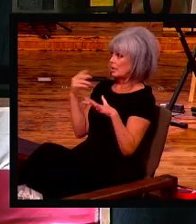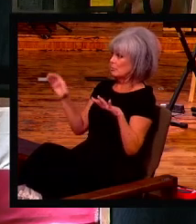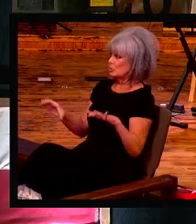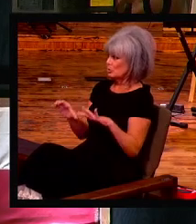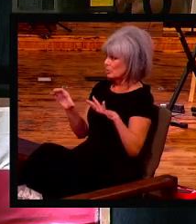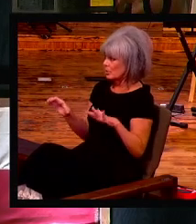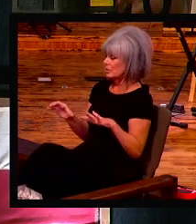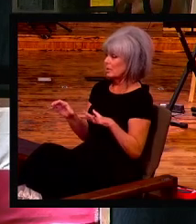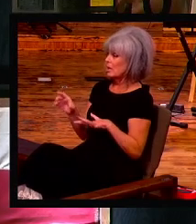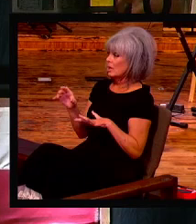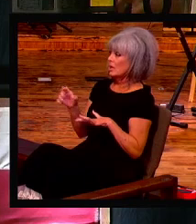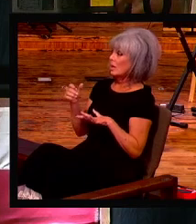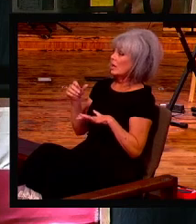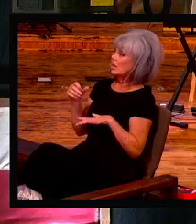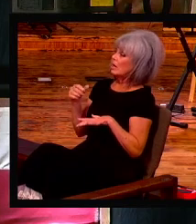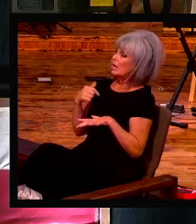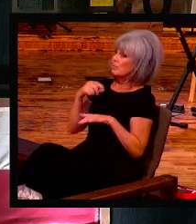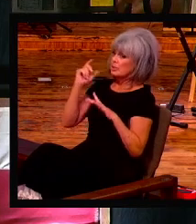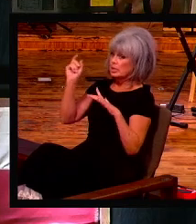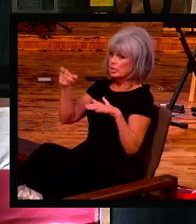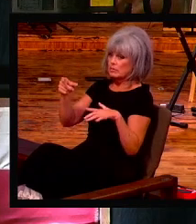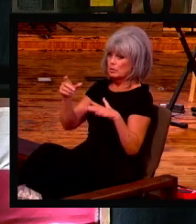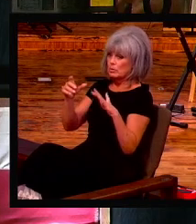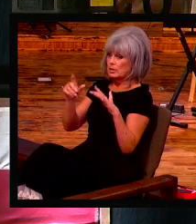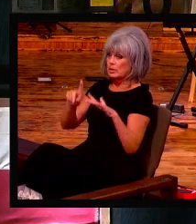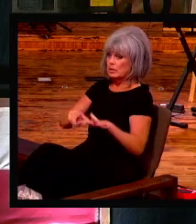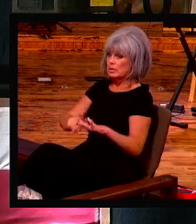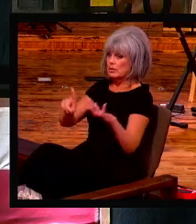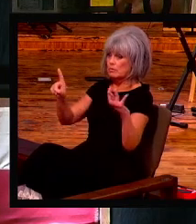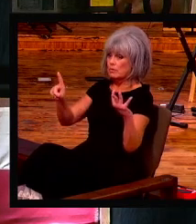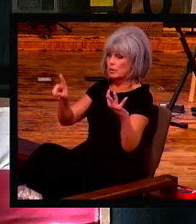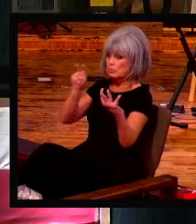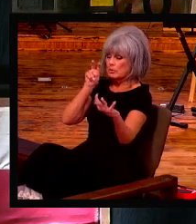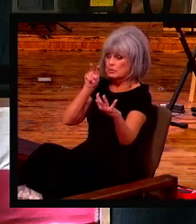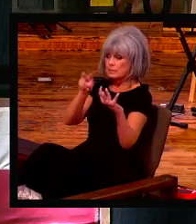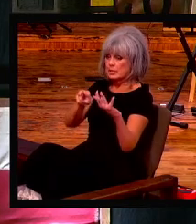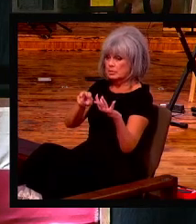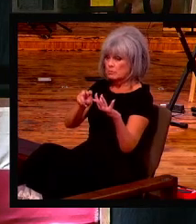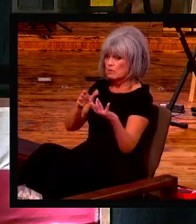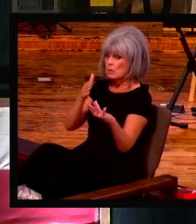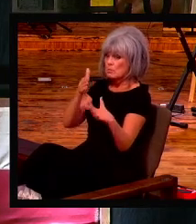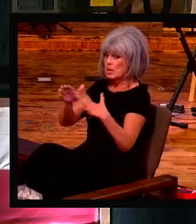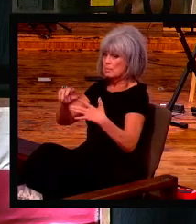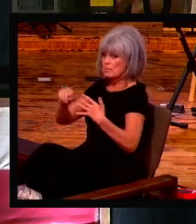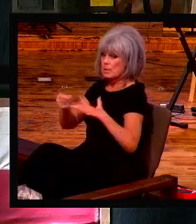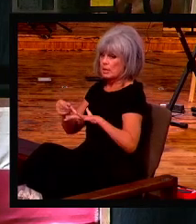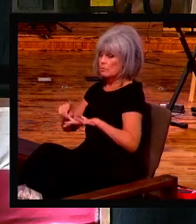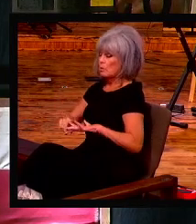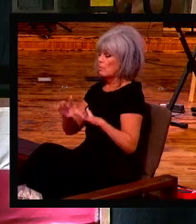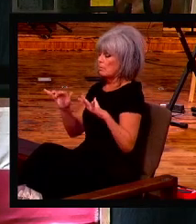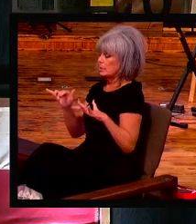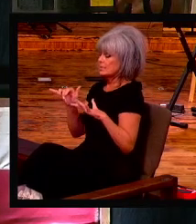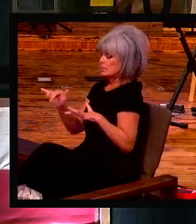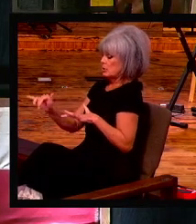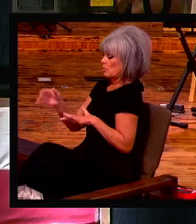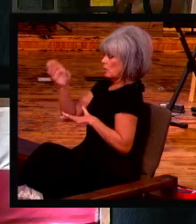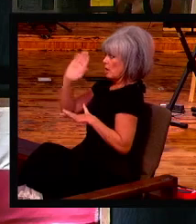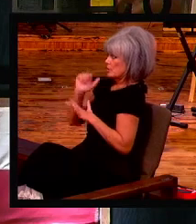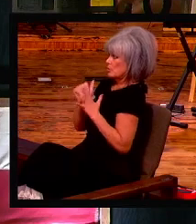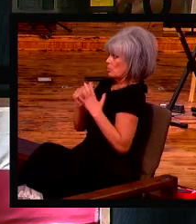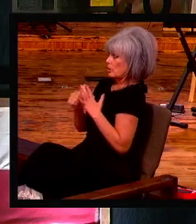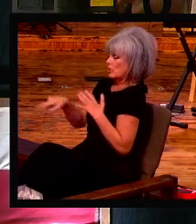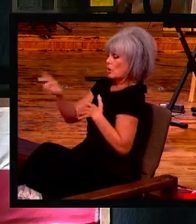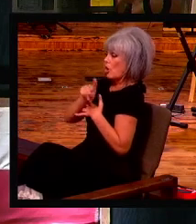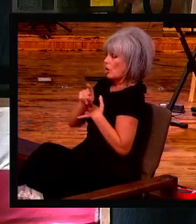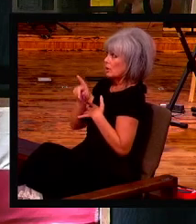you a different perspective today to understand that although it be painful, God is still right here with you in the midst of your circumstance, and he has a